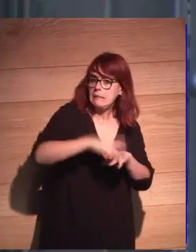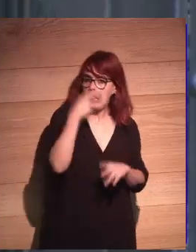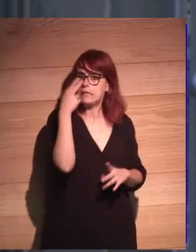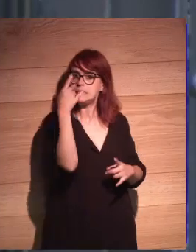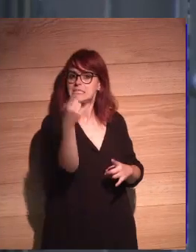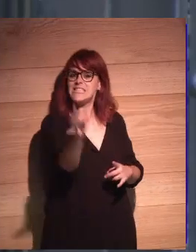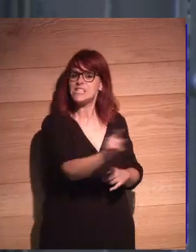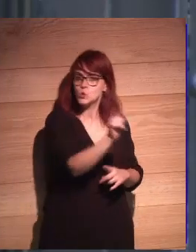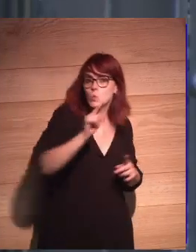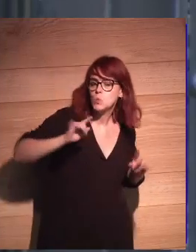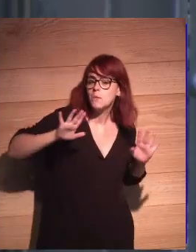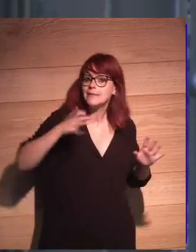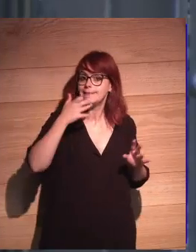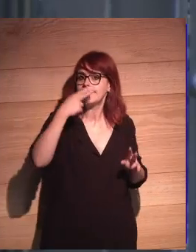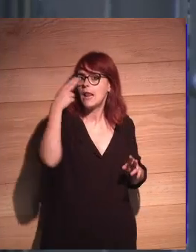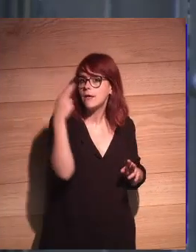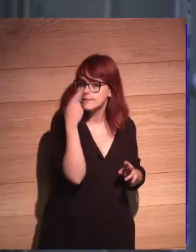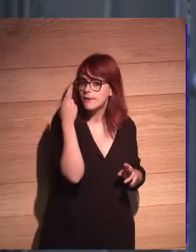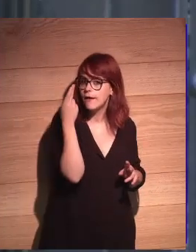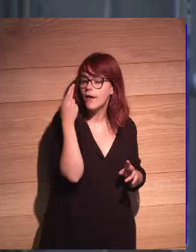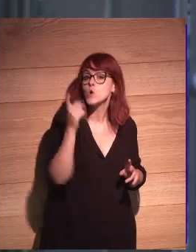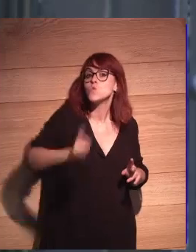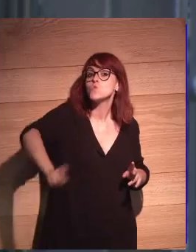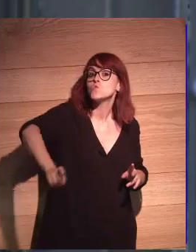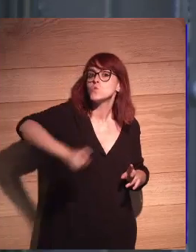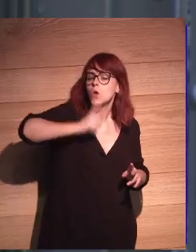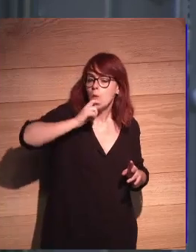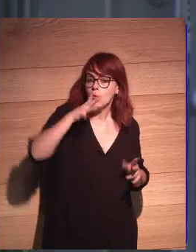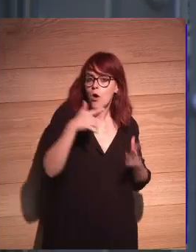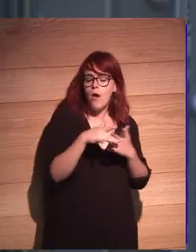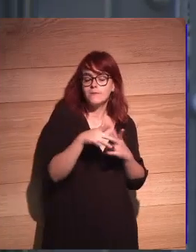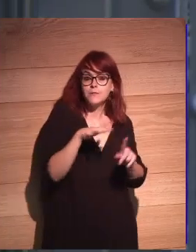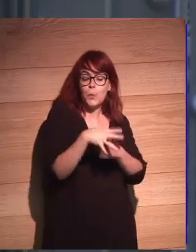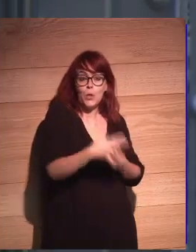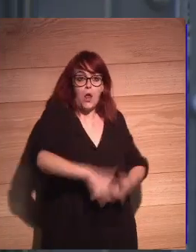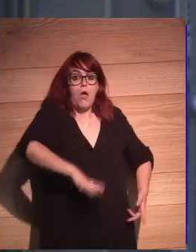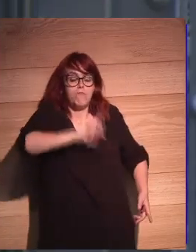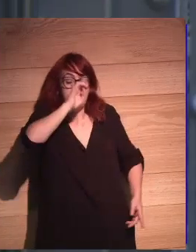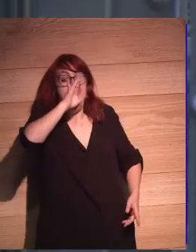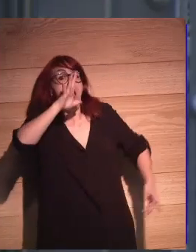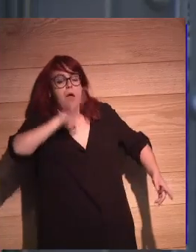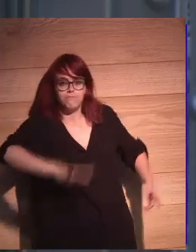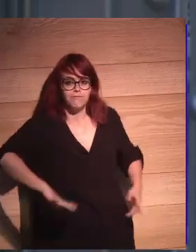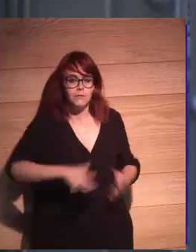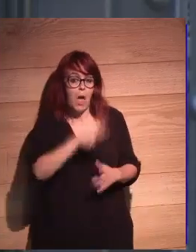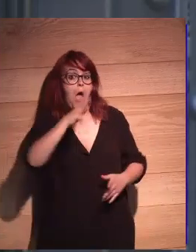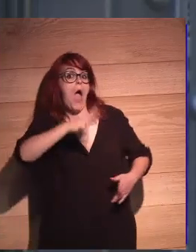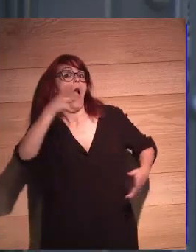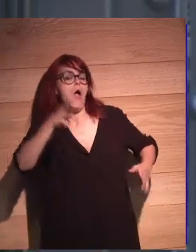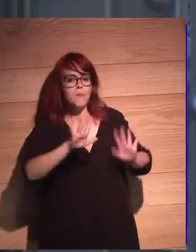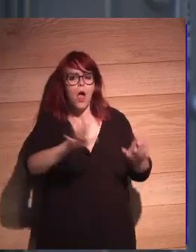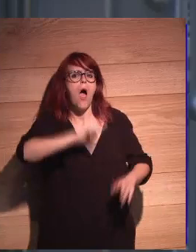to say, well, I'm interested in that. And on the other hand, if they're interested in it, how can we skip the wow